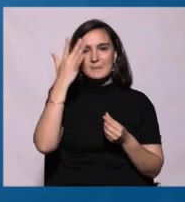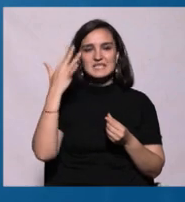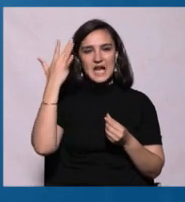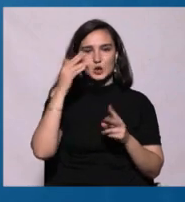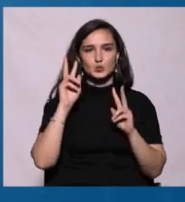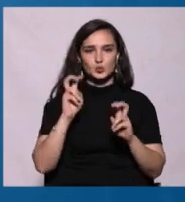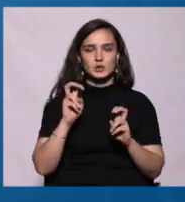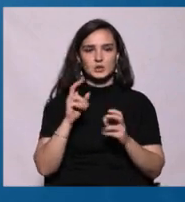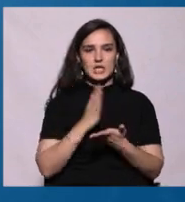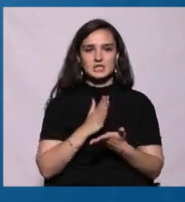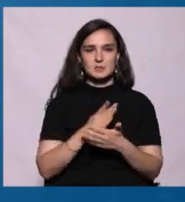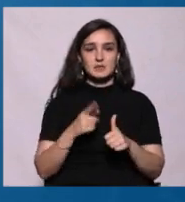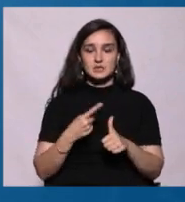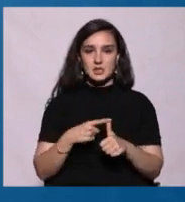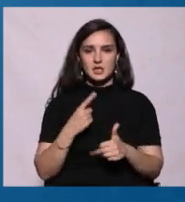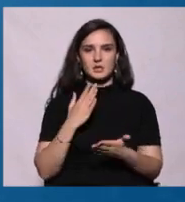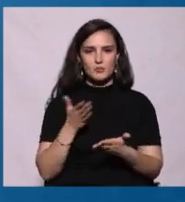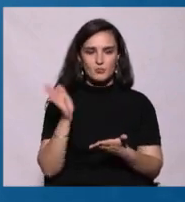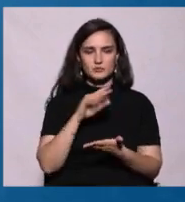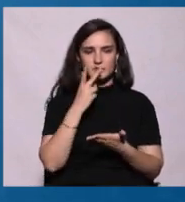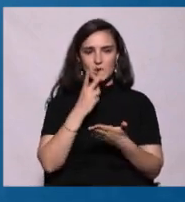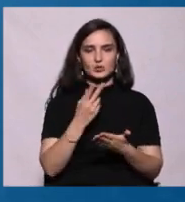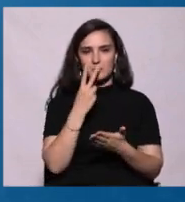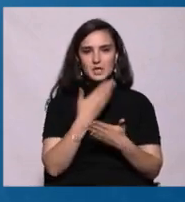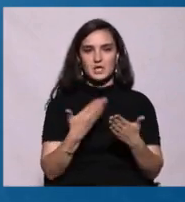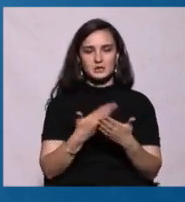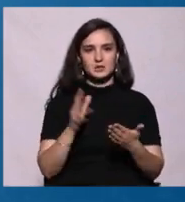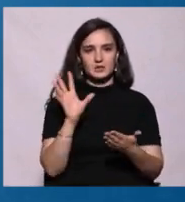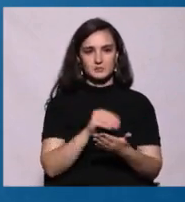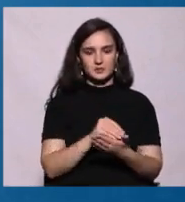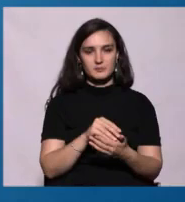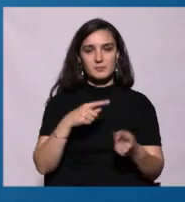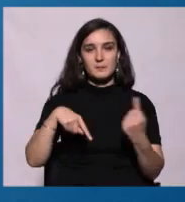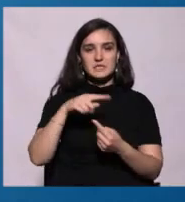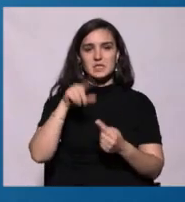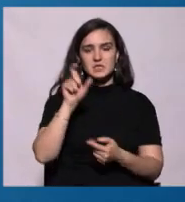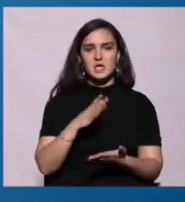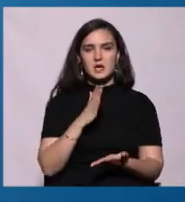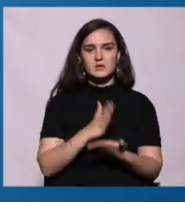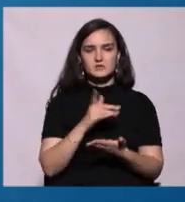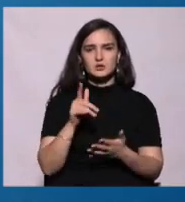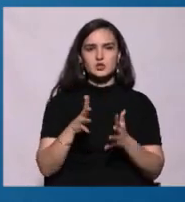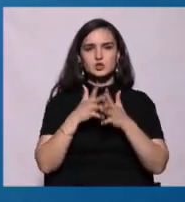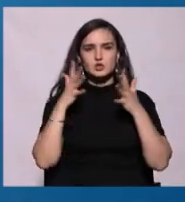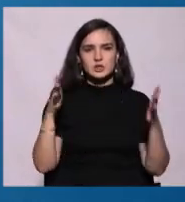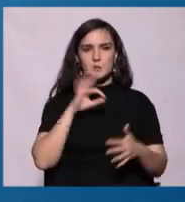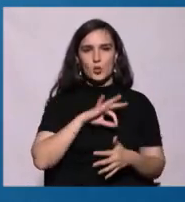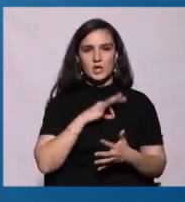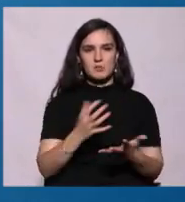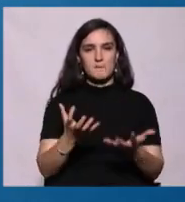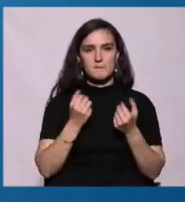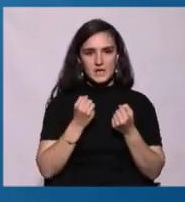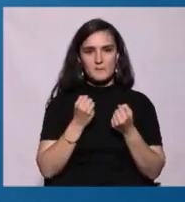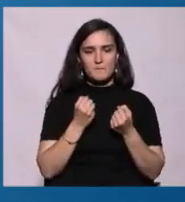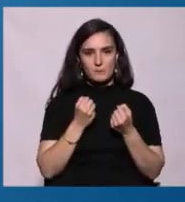nouns. Let's look at our example. Investors have made a big profit